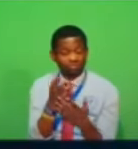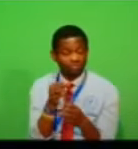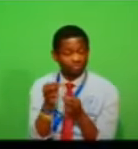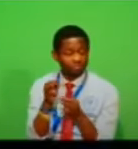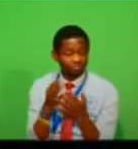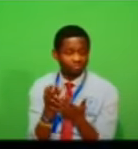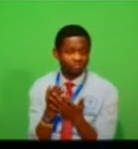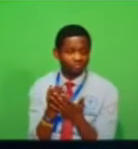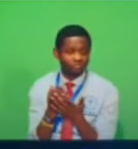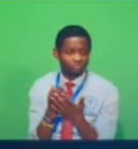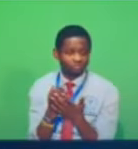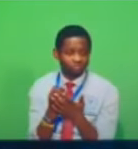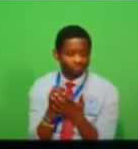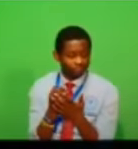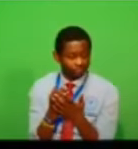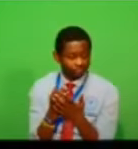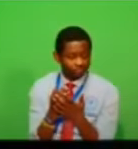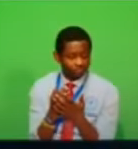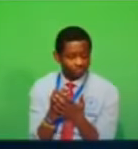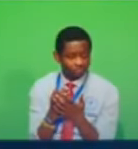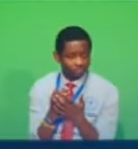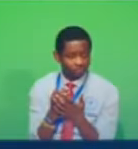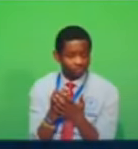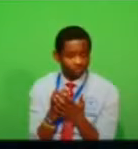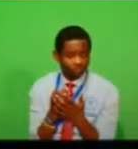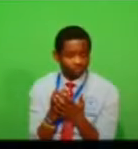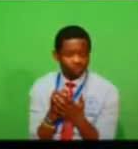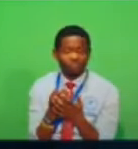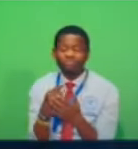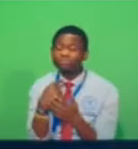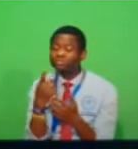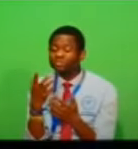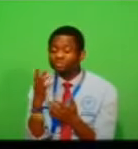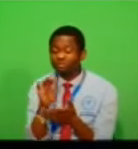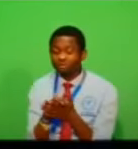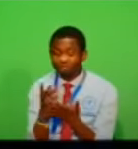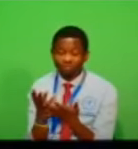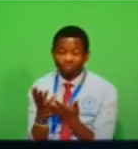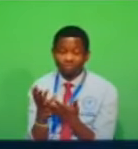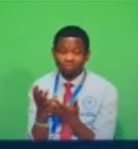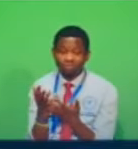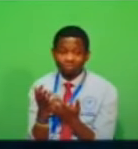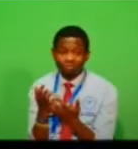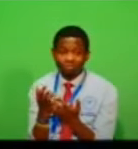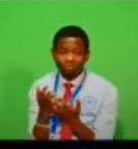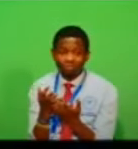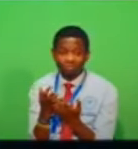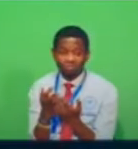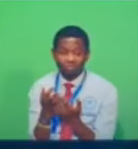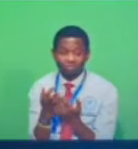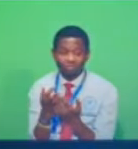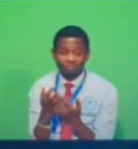beautiful wife, and she's very calm. She's calm. She doesn't worry me. I've told her that the day she starts worrying me, I'll take her to jail.